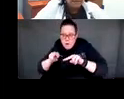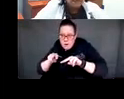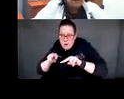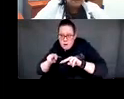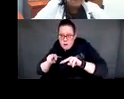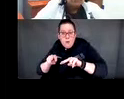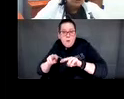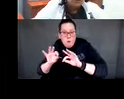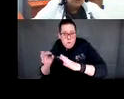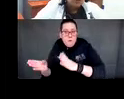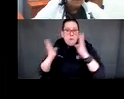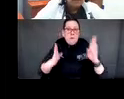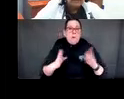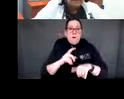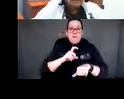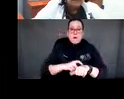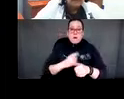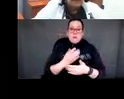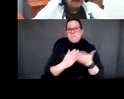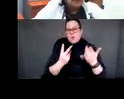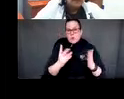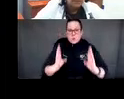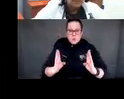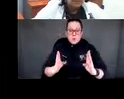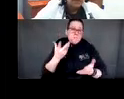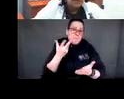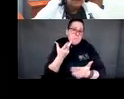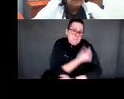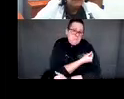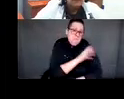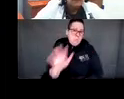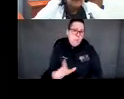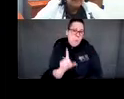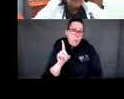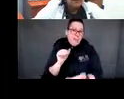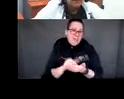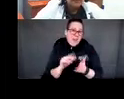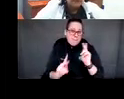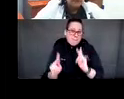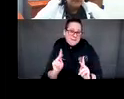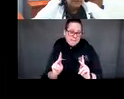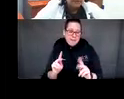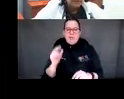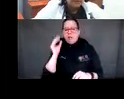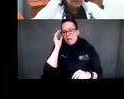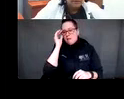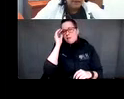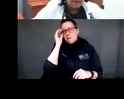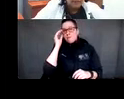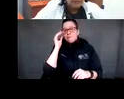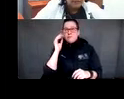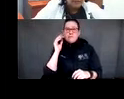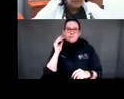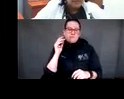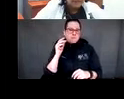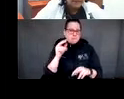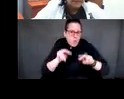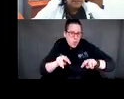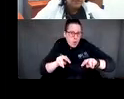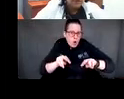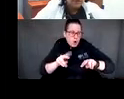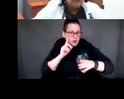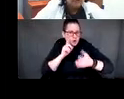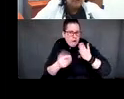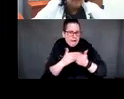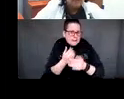And then there's phase 2, where we vaccinate about 1,000 people. And again, it's really the major outcome is to look for safety,